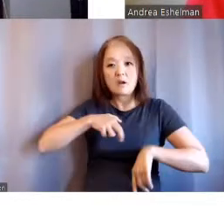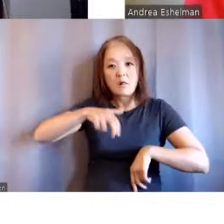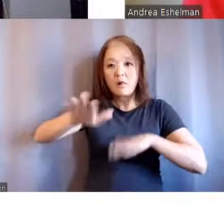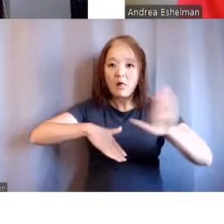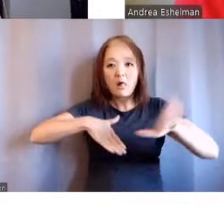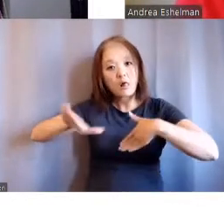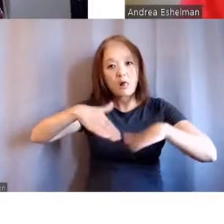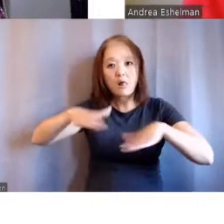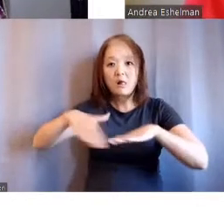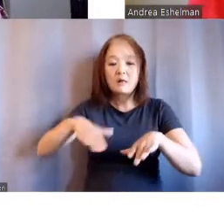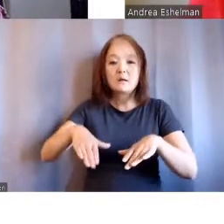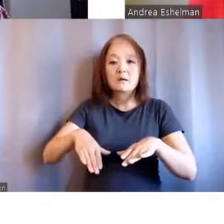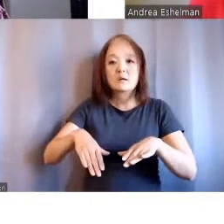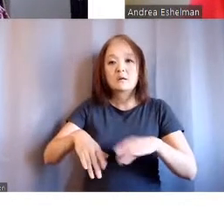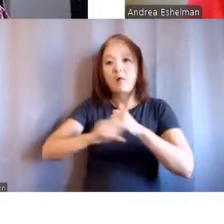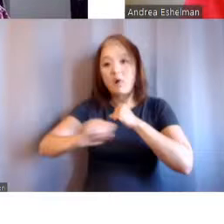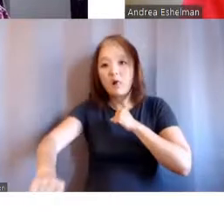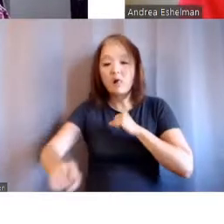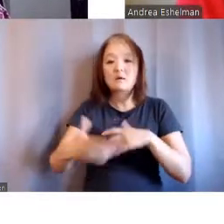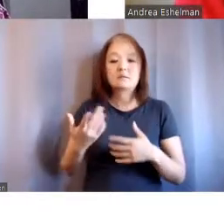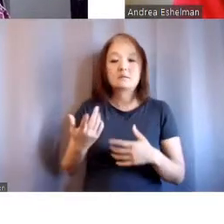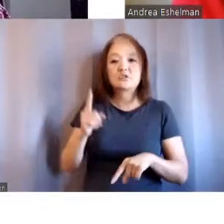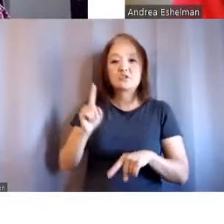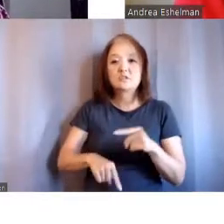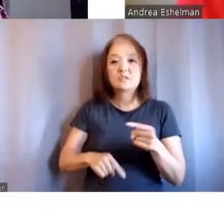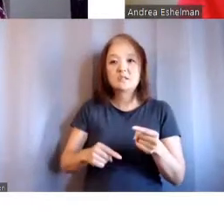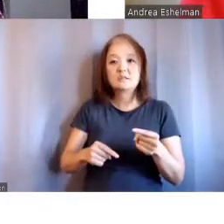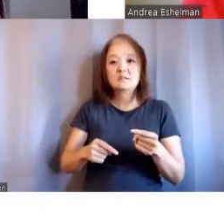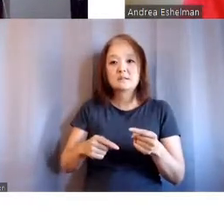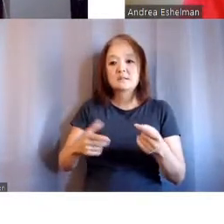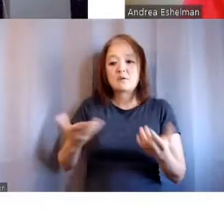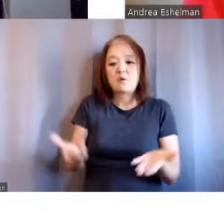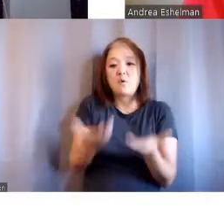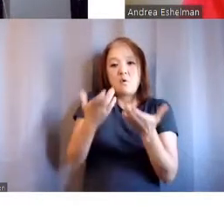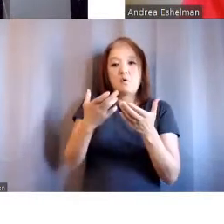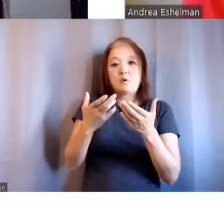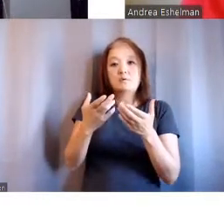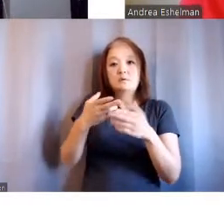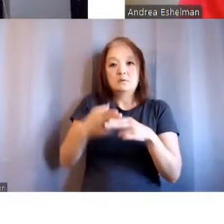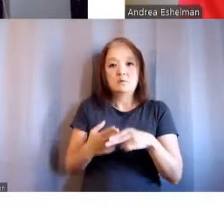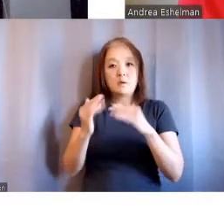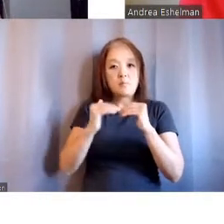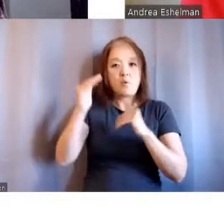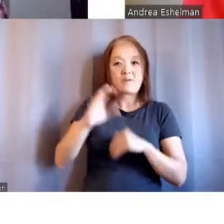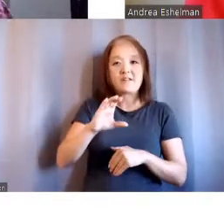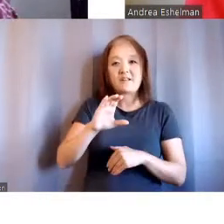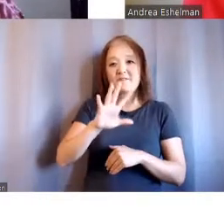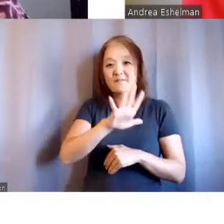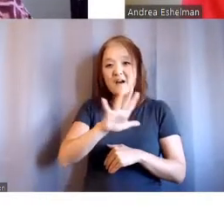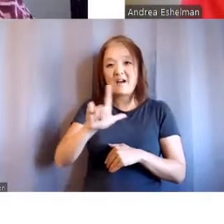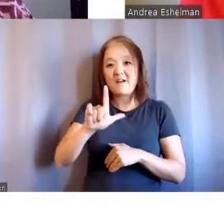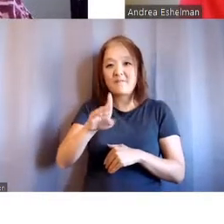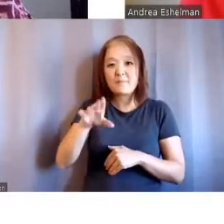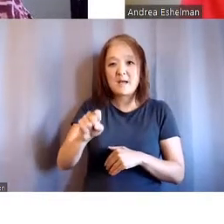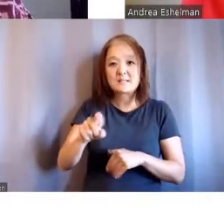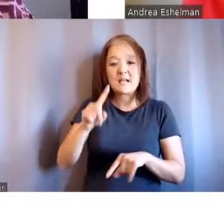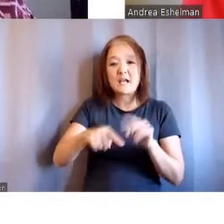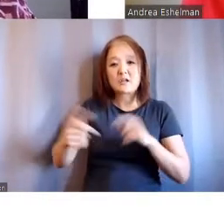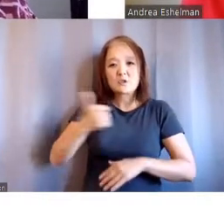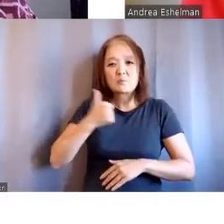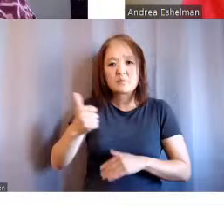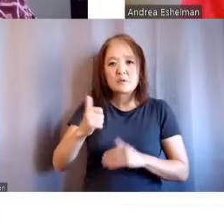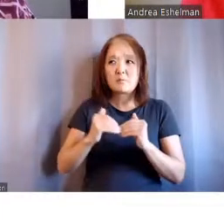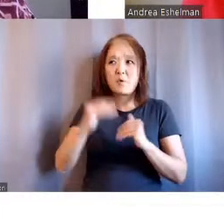could not walk long distances, she couldn't carry more than 5 pounds, and she could not have a commute of more than 2 miles from her